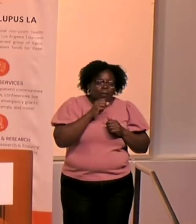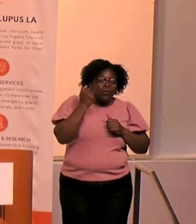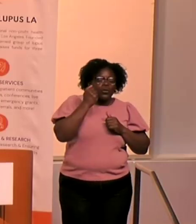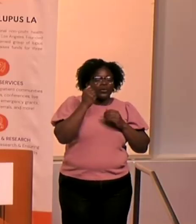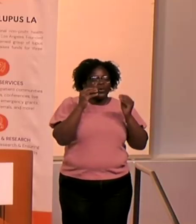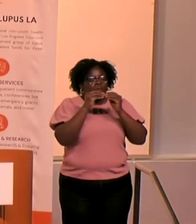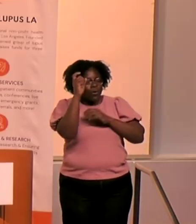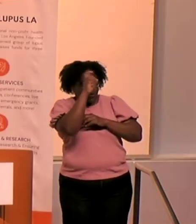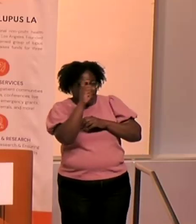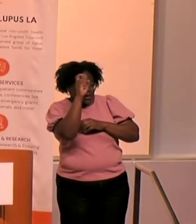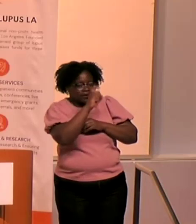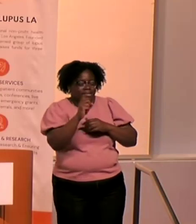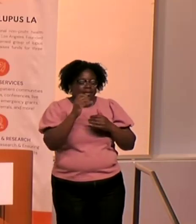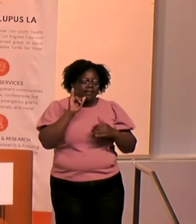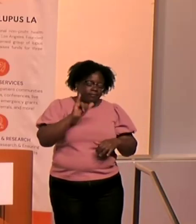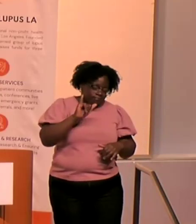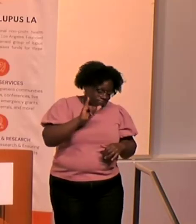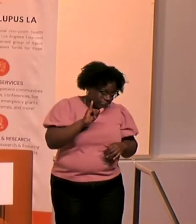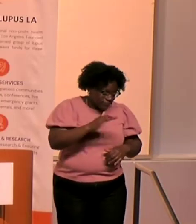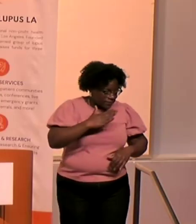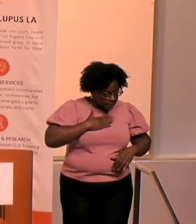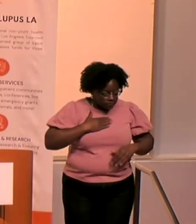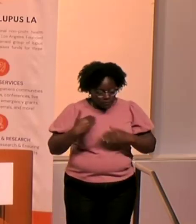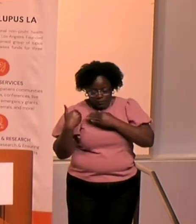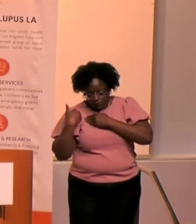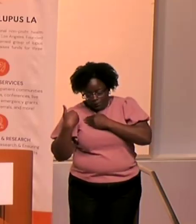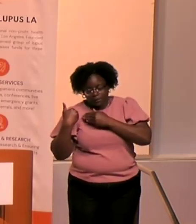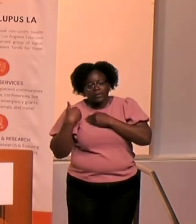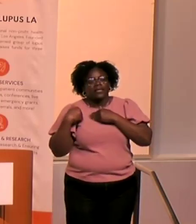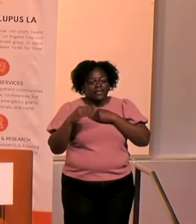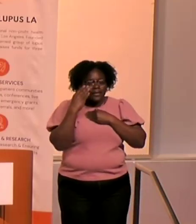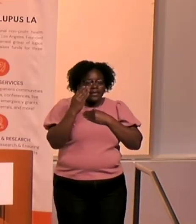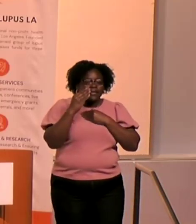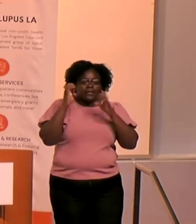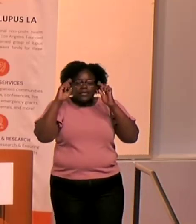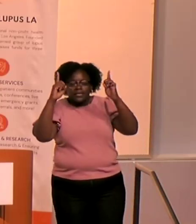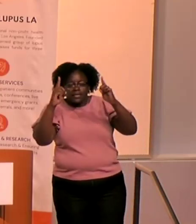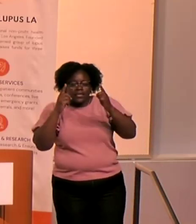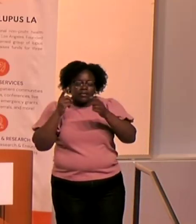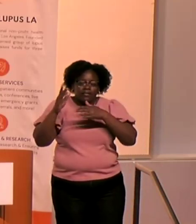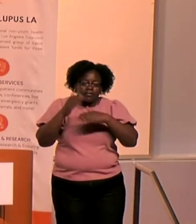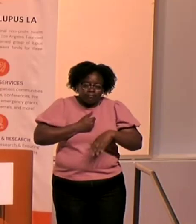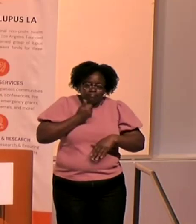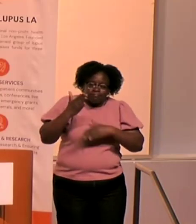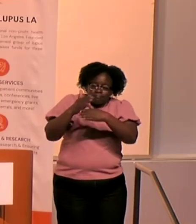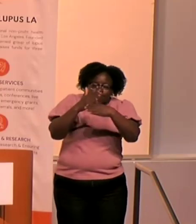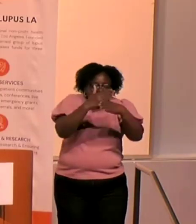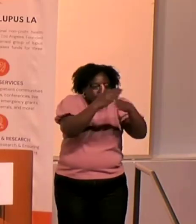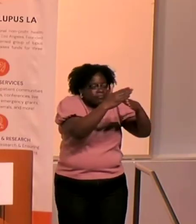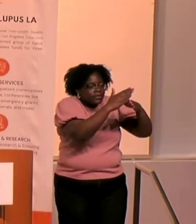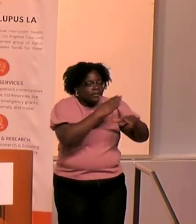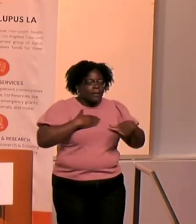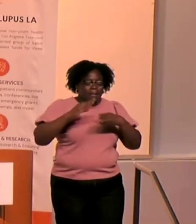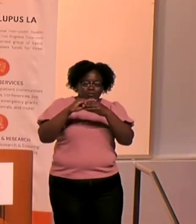is my responsibility, right, with as a patient living with lupus, to educate, to share my experience, and